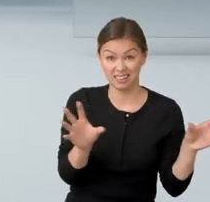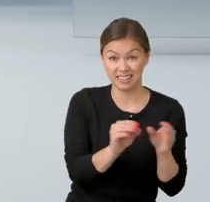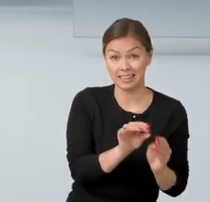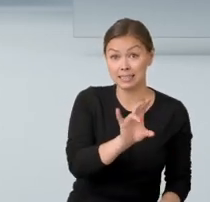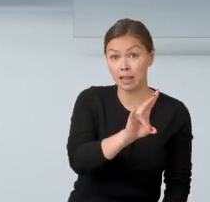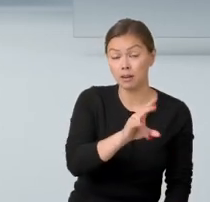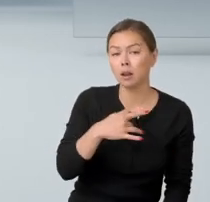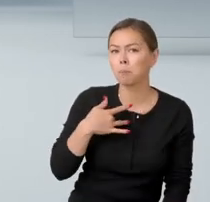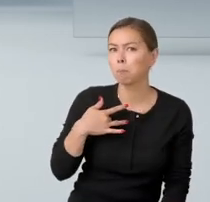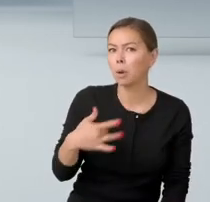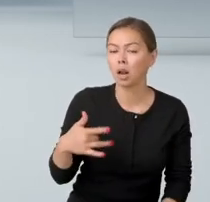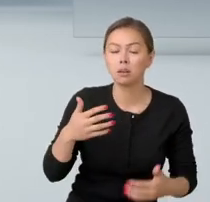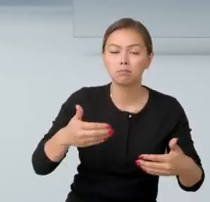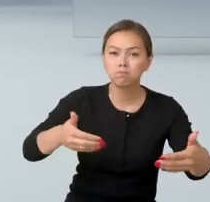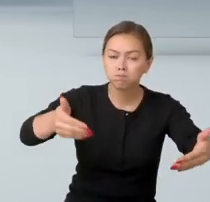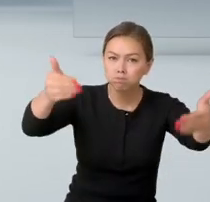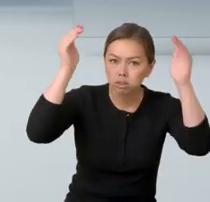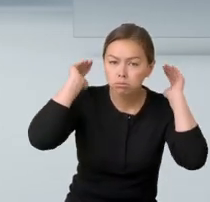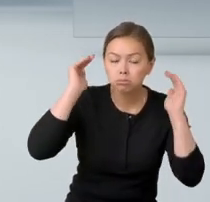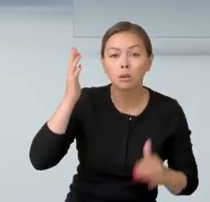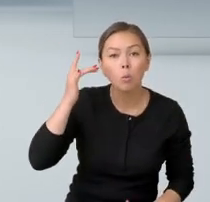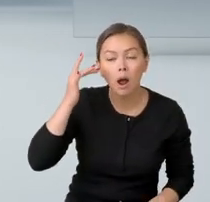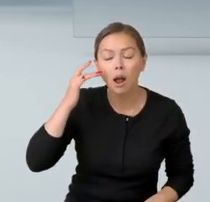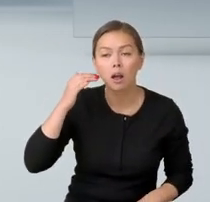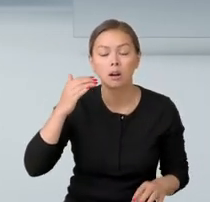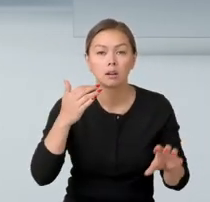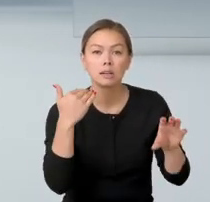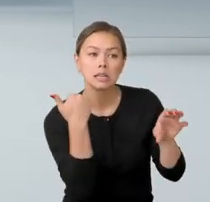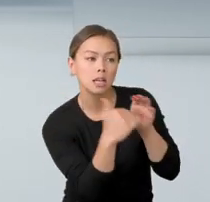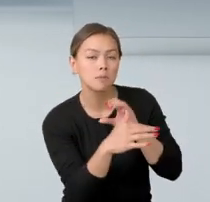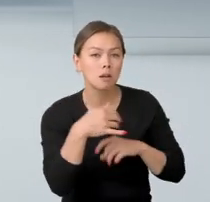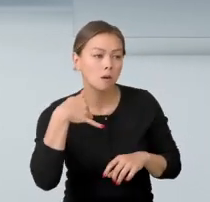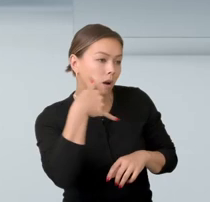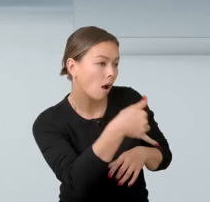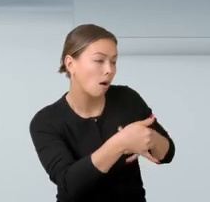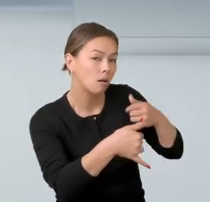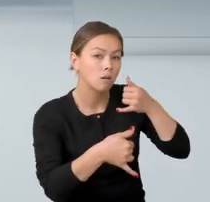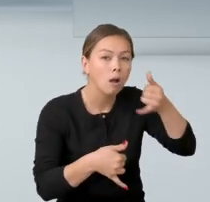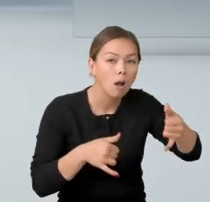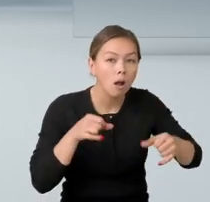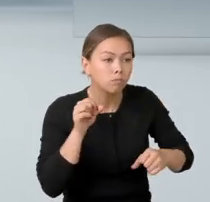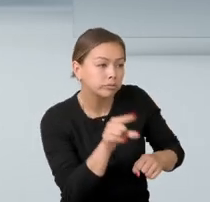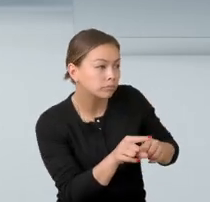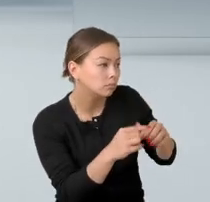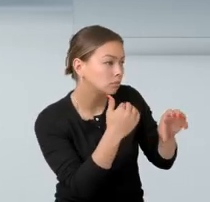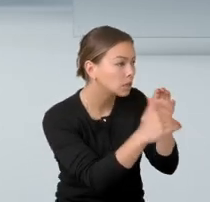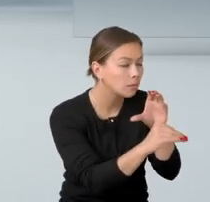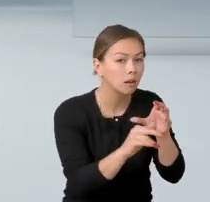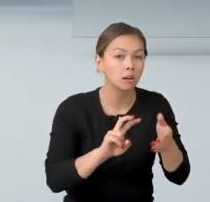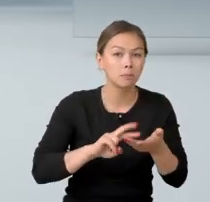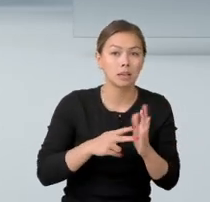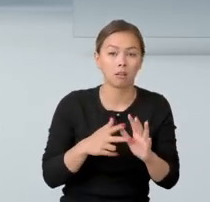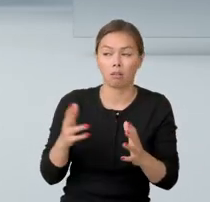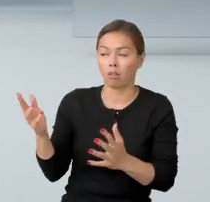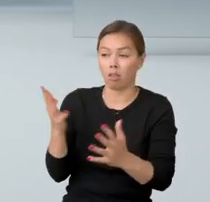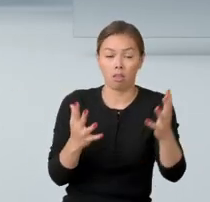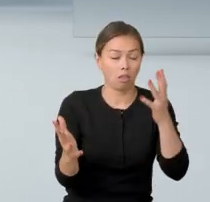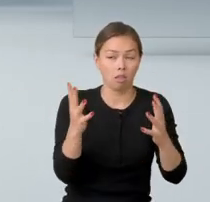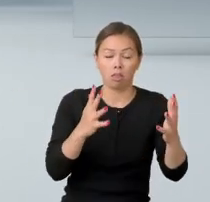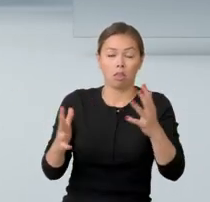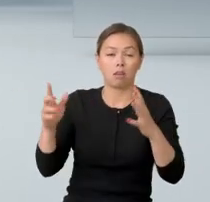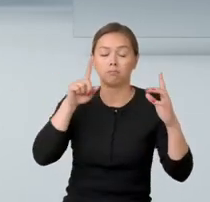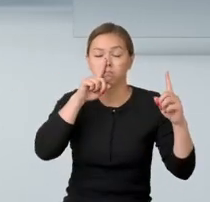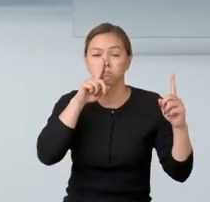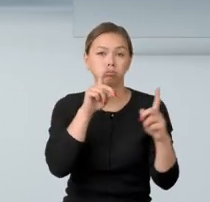frequently overloaded because they are receiving the request by email and by phone they don't have this they didn't have the